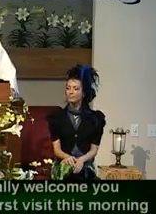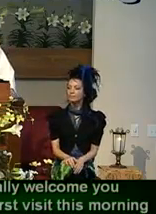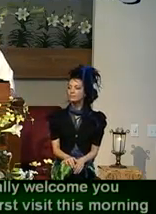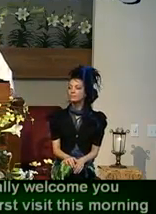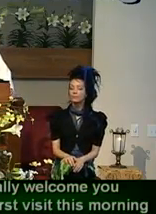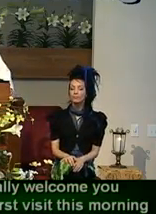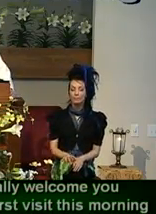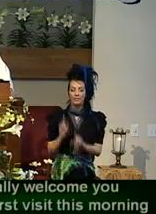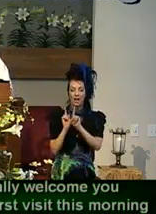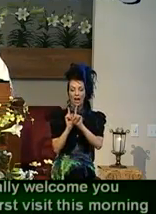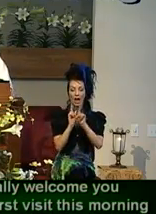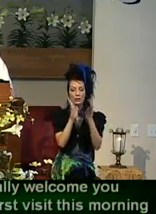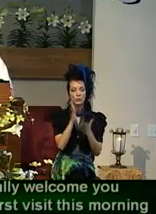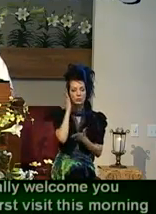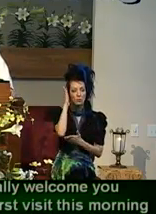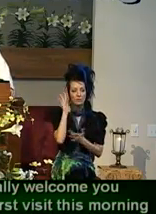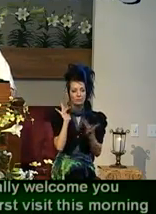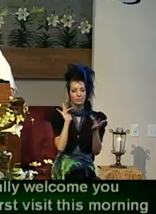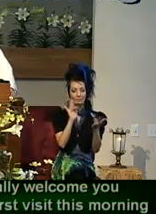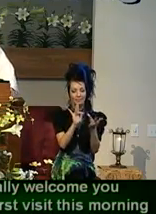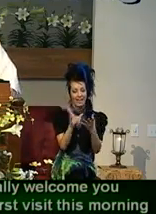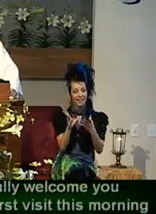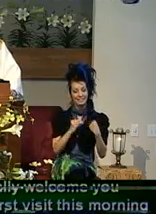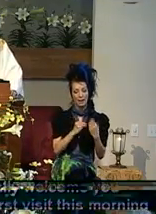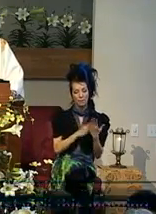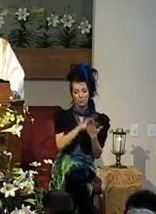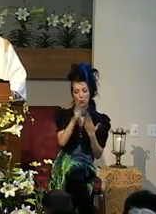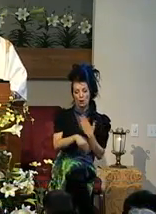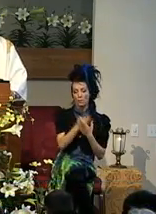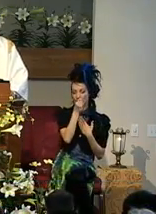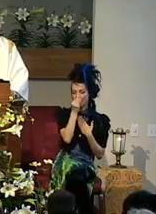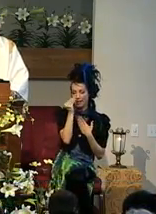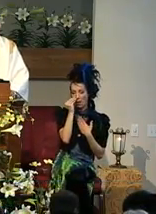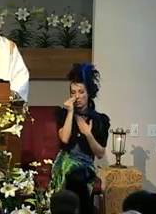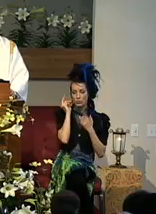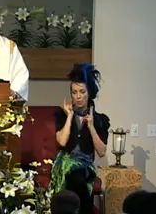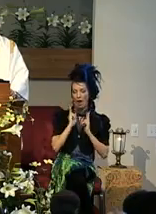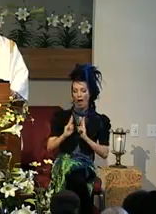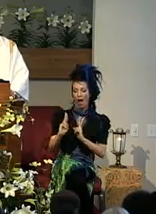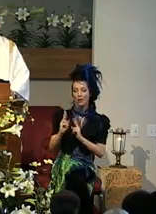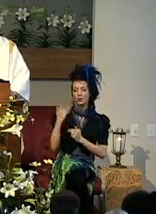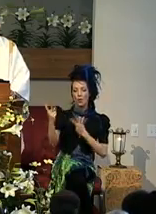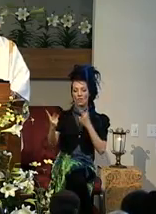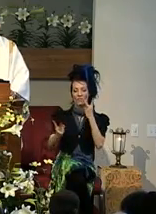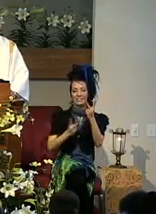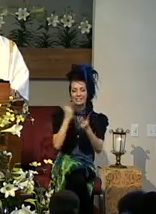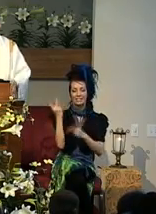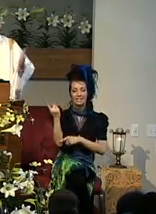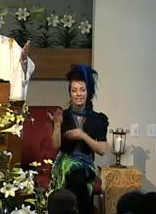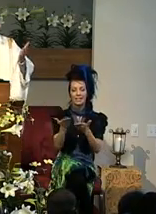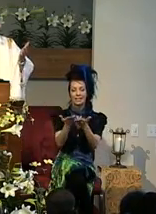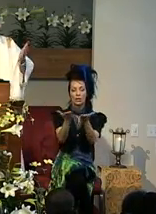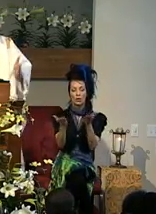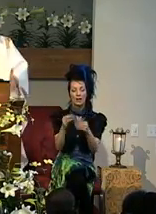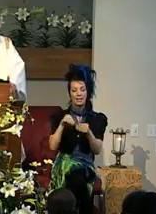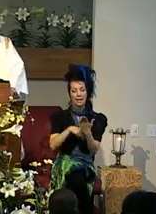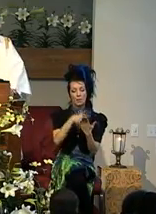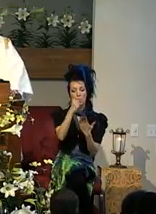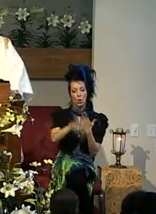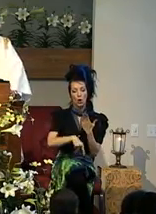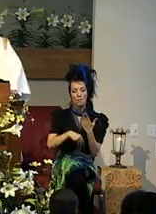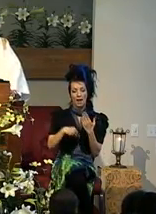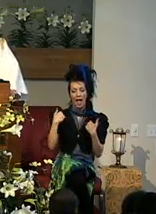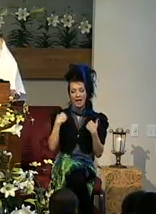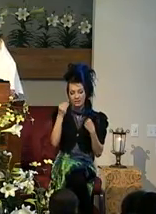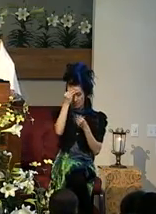Our ushers will get to you, but please do accept this brochure and a flower as our way of acknowledging your presence amongst us. Inside the brochure, you'll find more